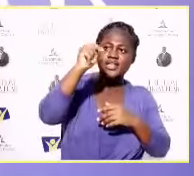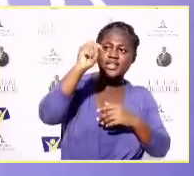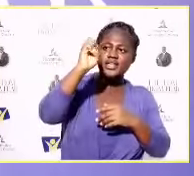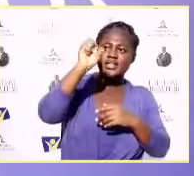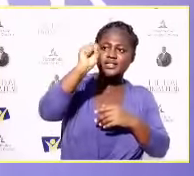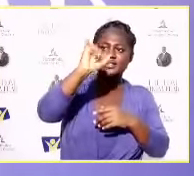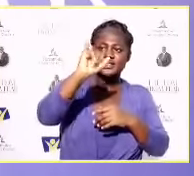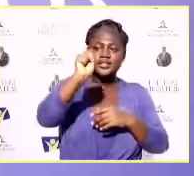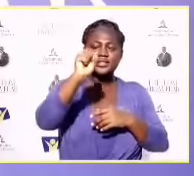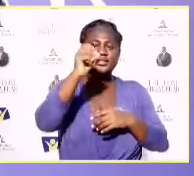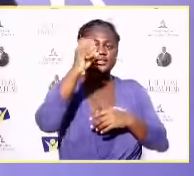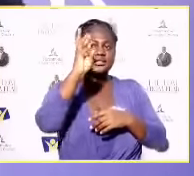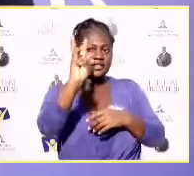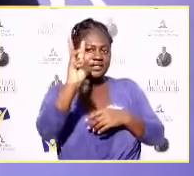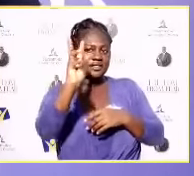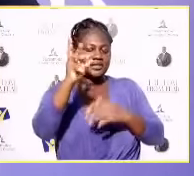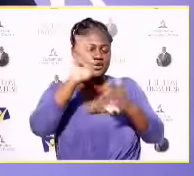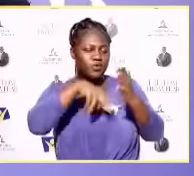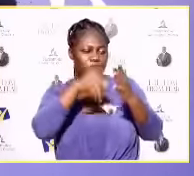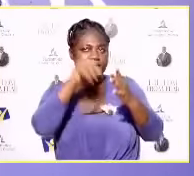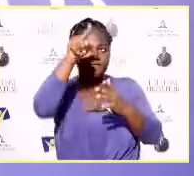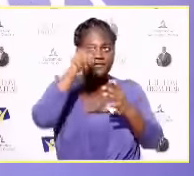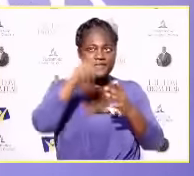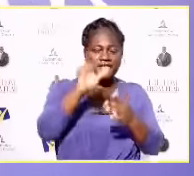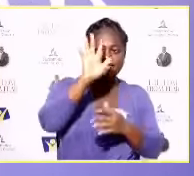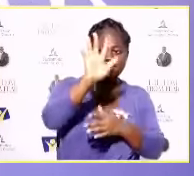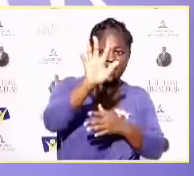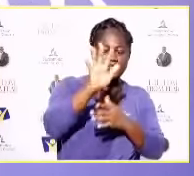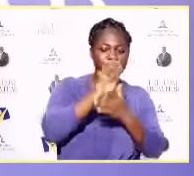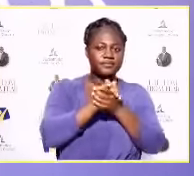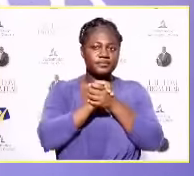read verse 5.